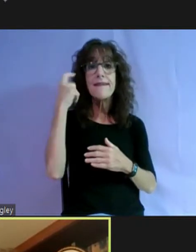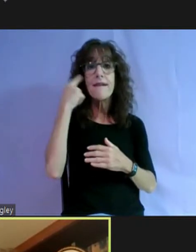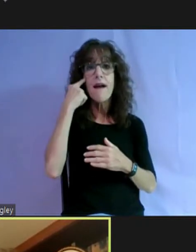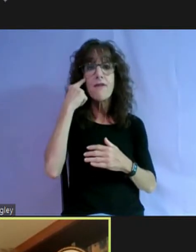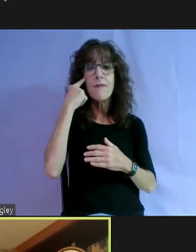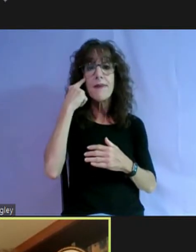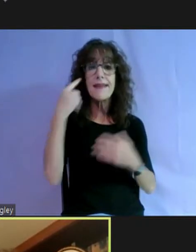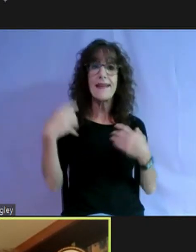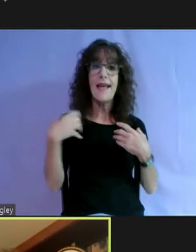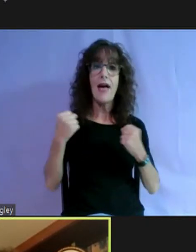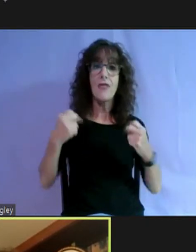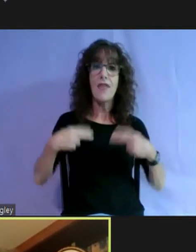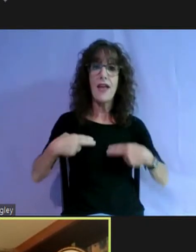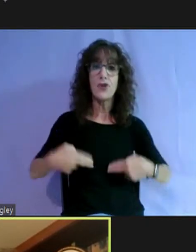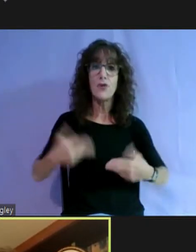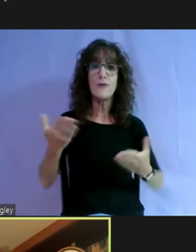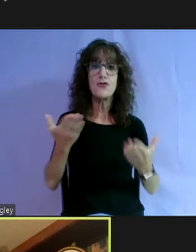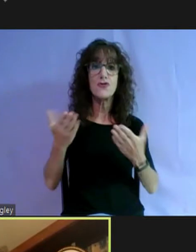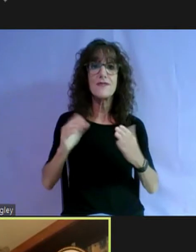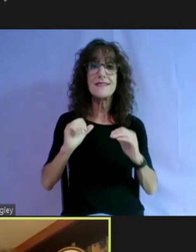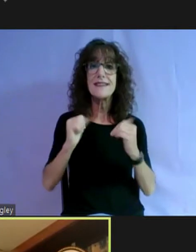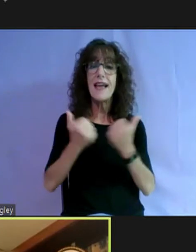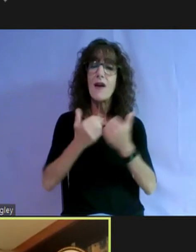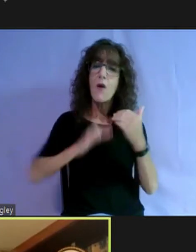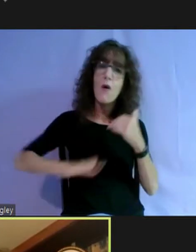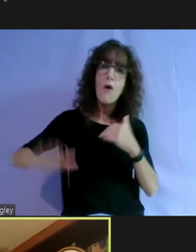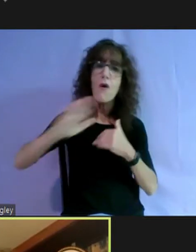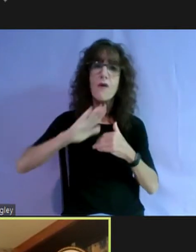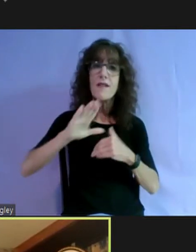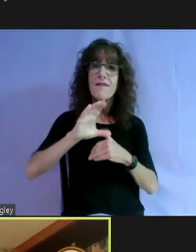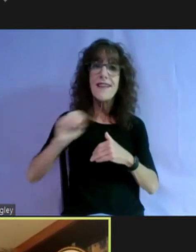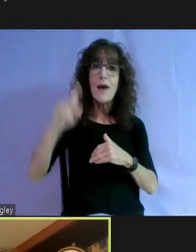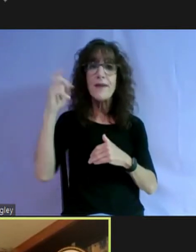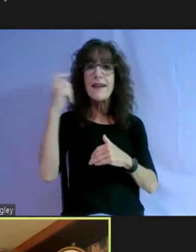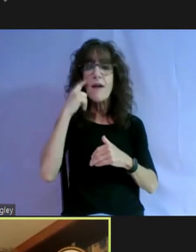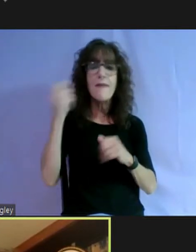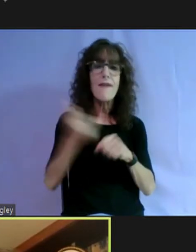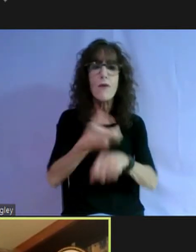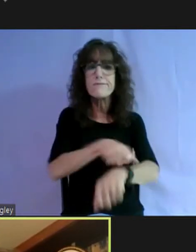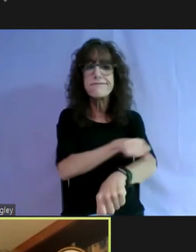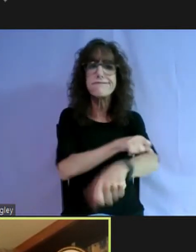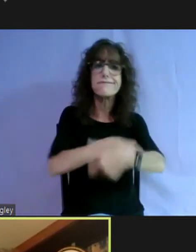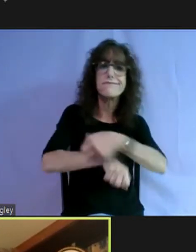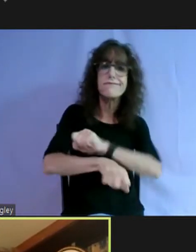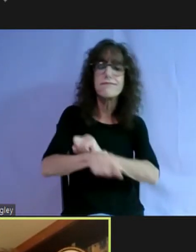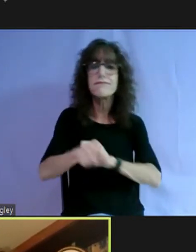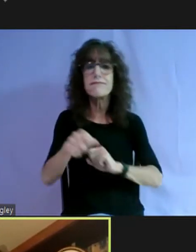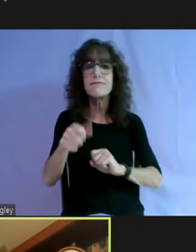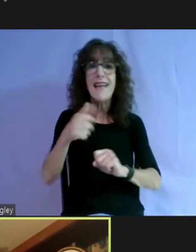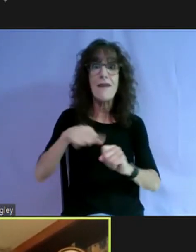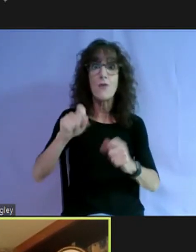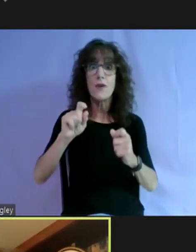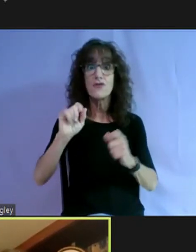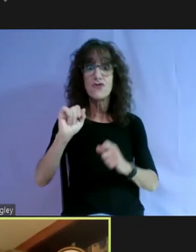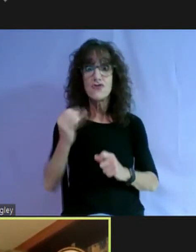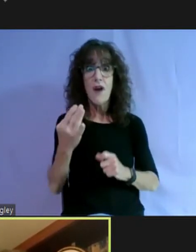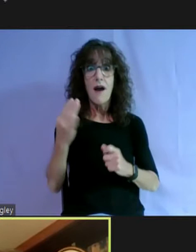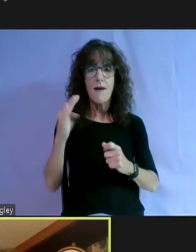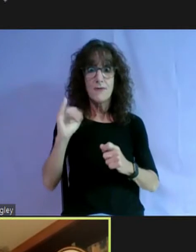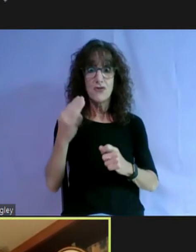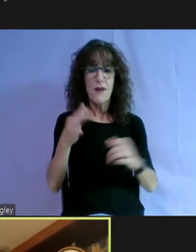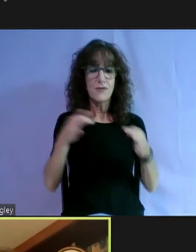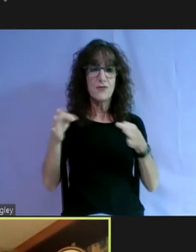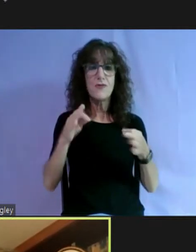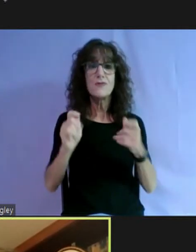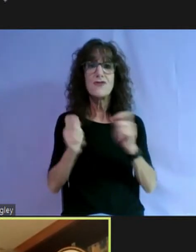and human service agencies, all of county government has stepped up. Everybody's job description changed. Everybody started delivering services that we didn't have to